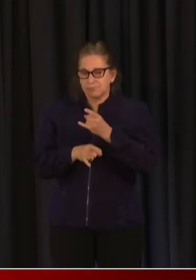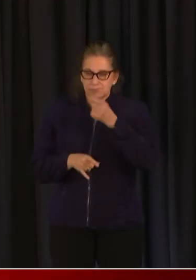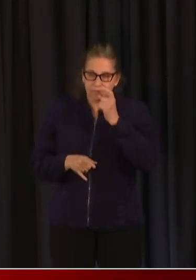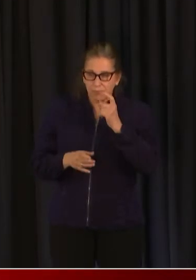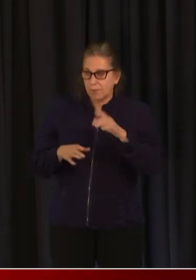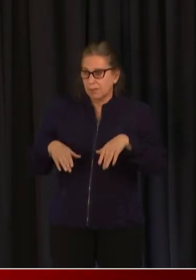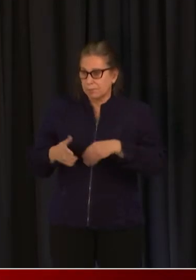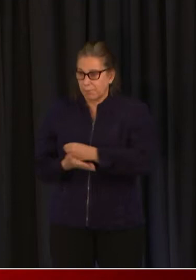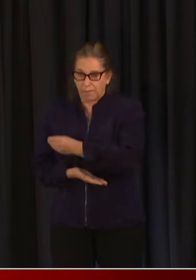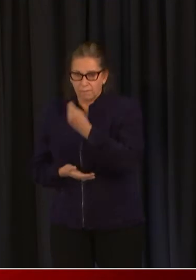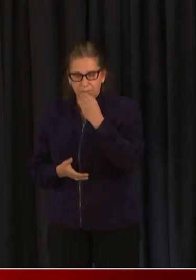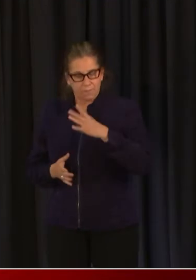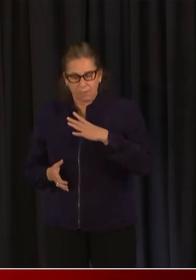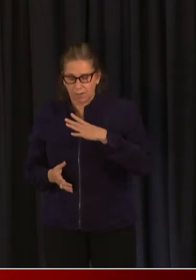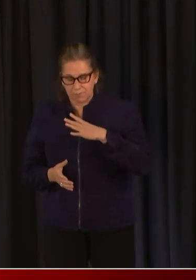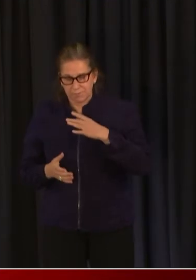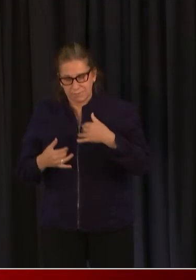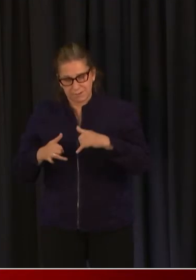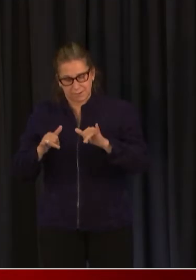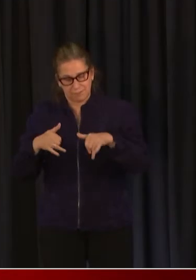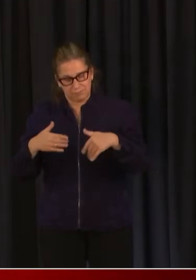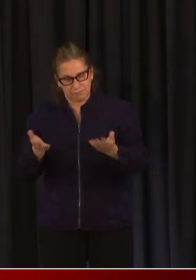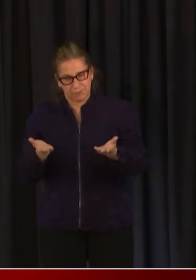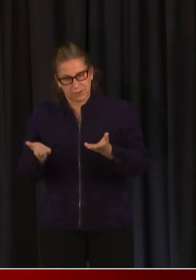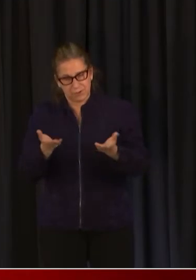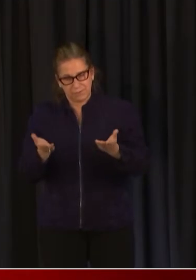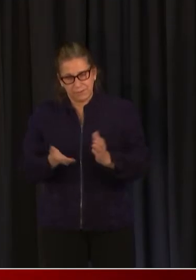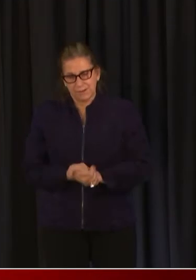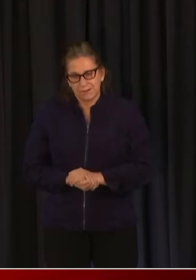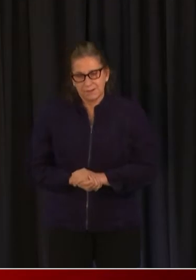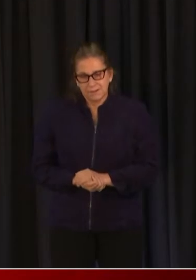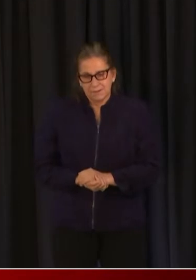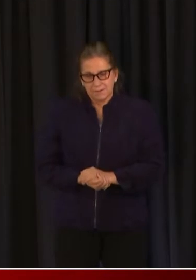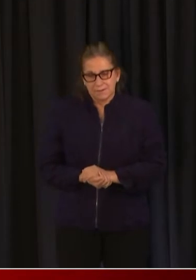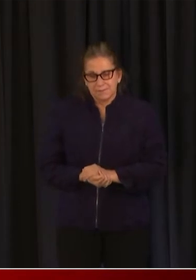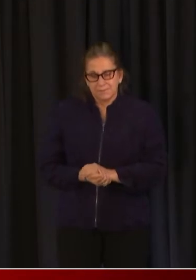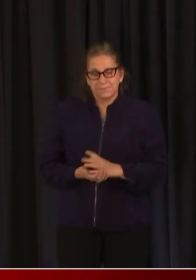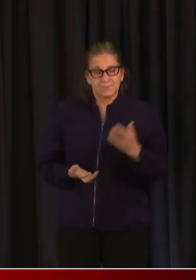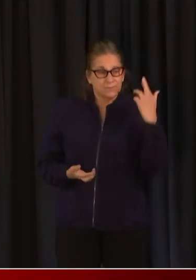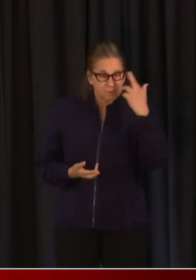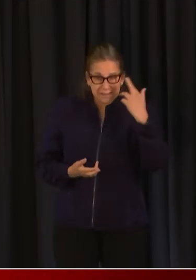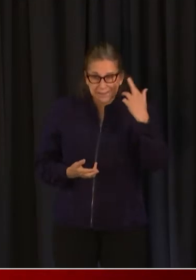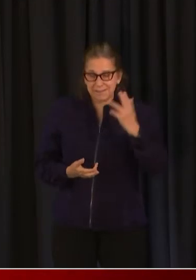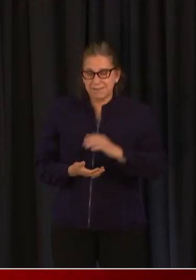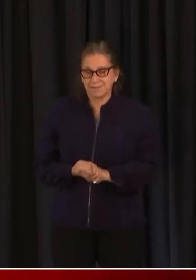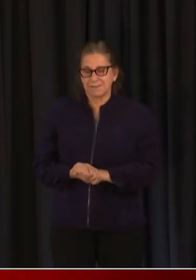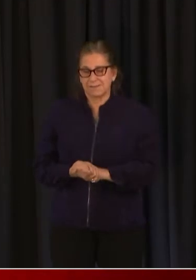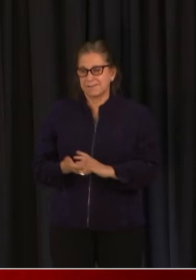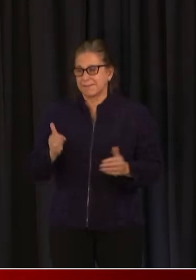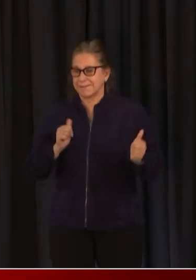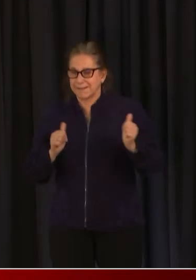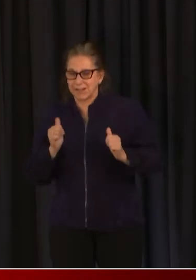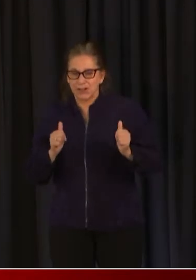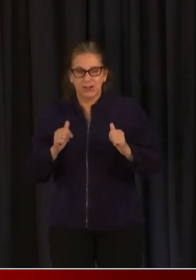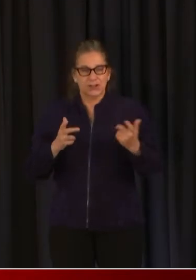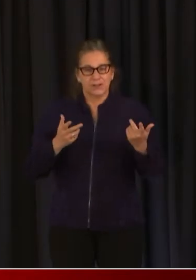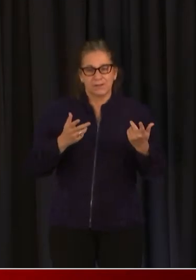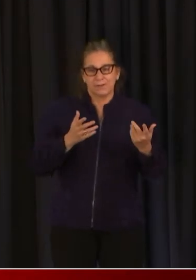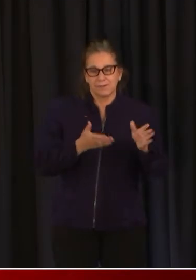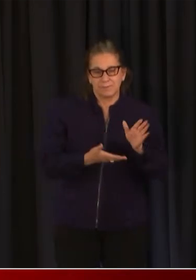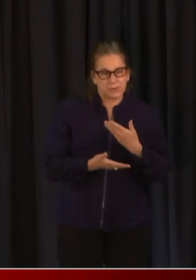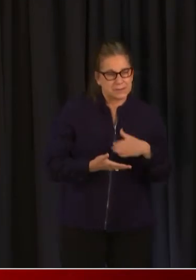food. Entertainment, multi-purpose facilities, concert venues, theaters may open